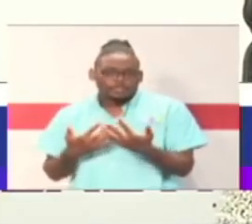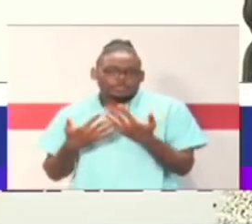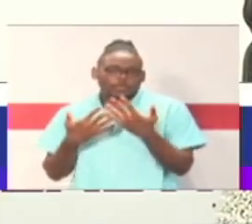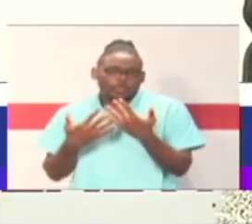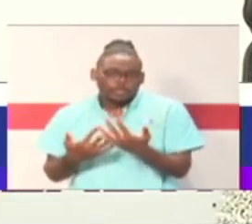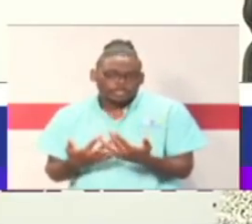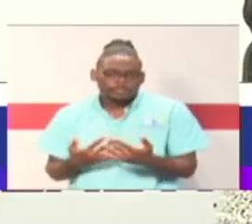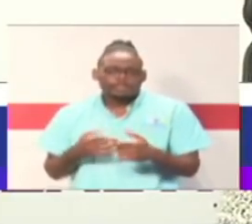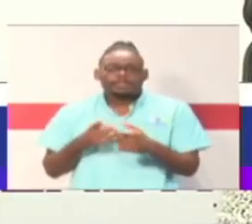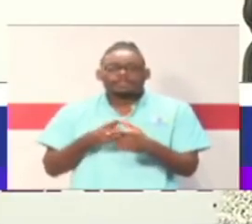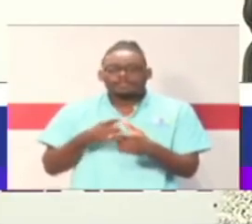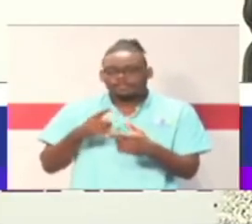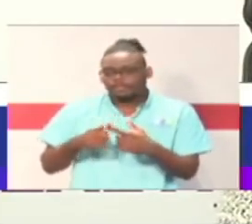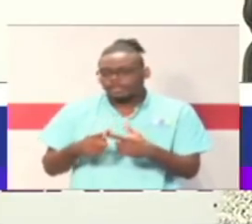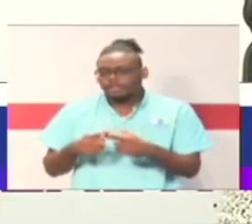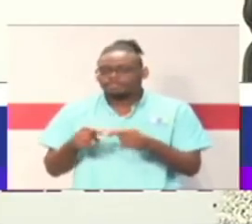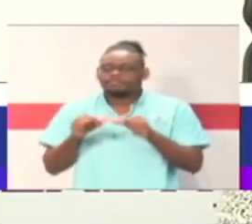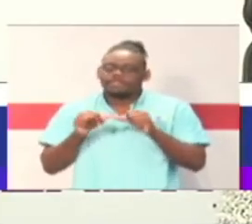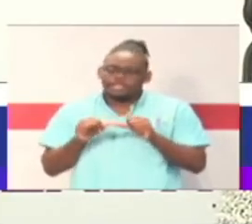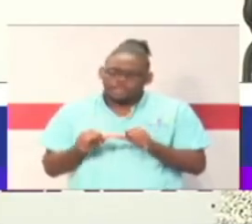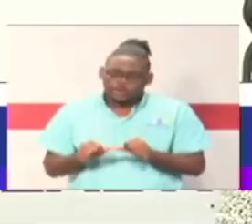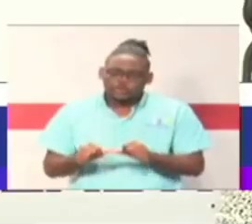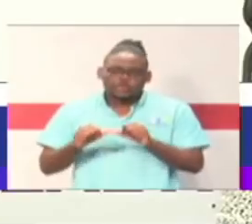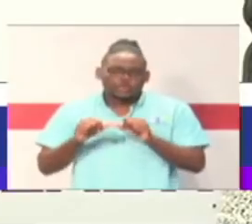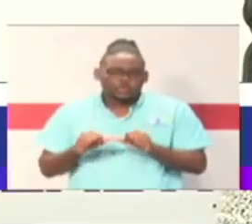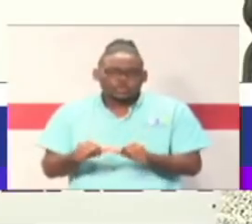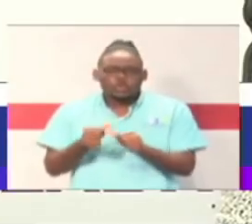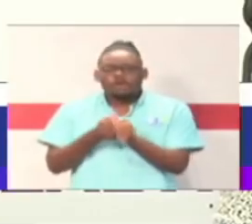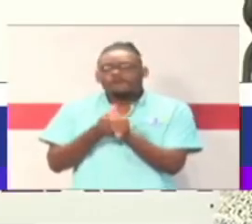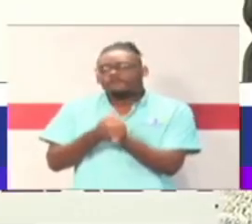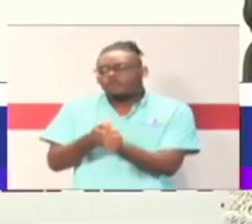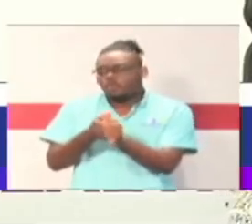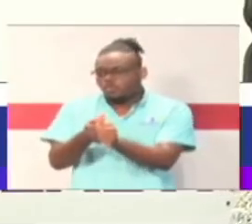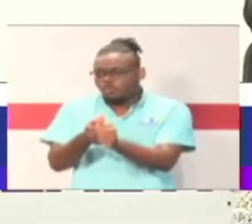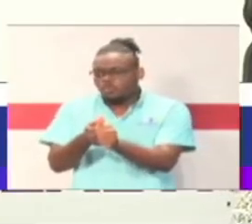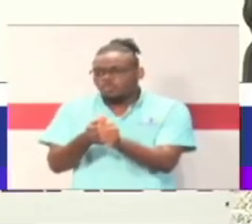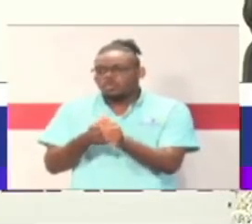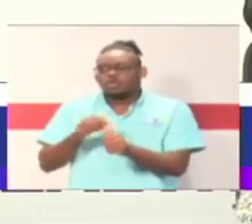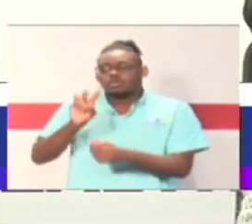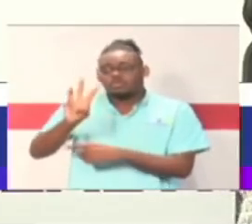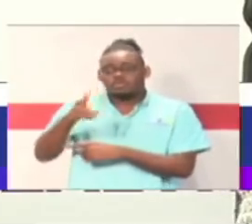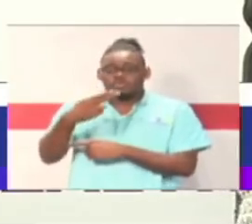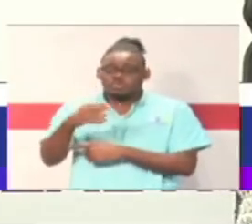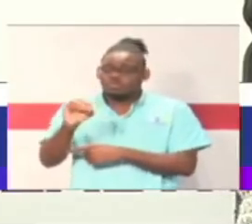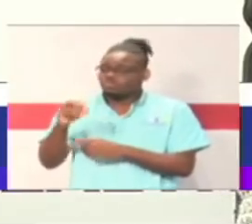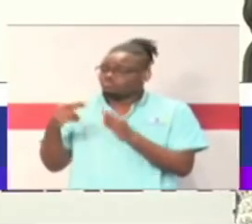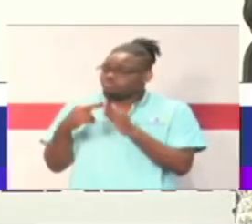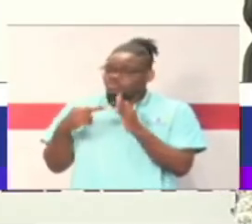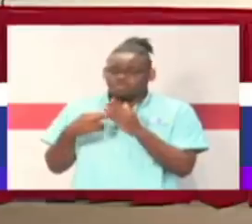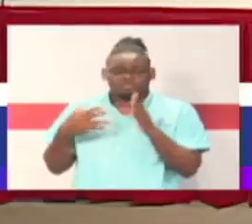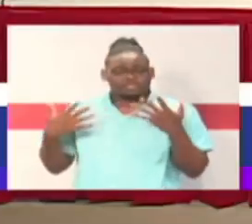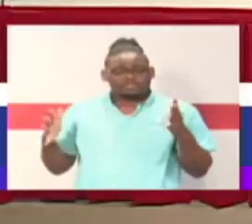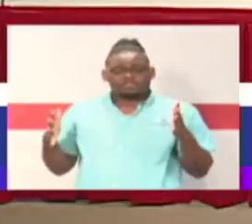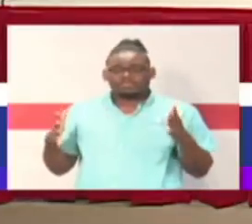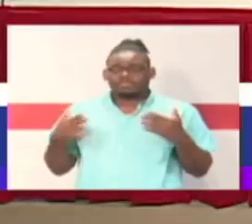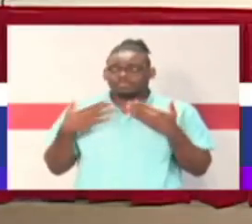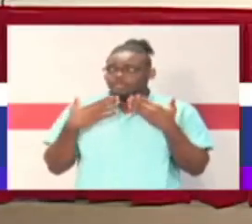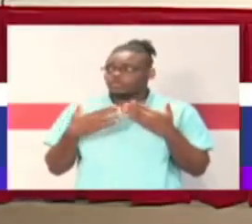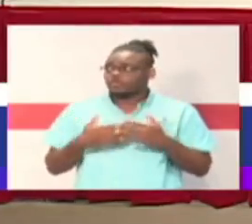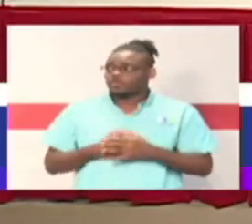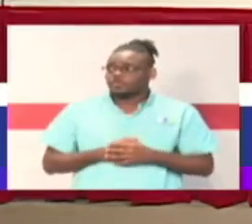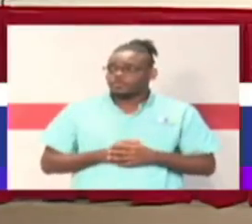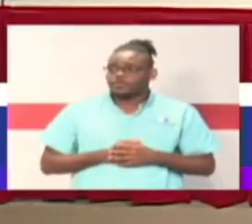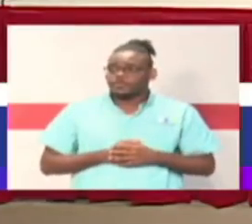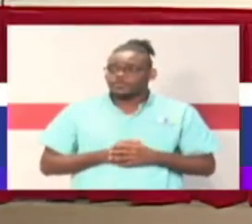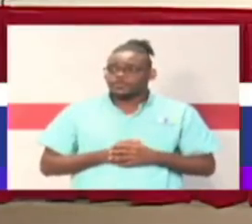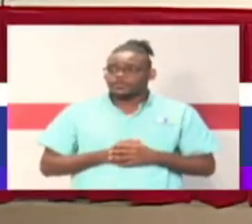by ongoing evidence and research from the World Health Organization. So thank you. Thank you very much again,